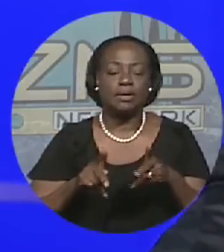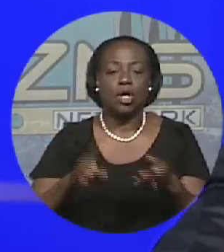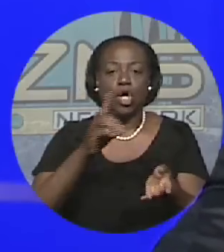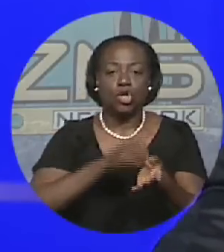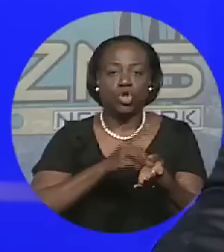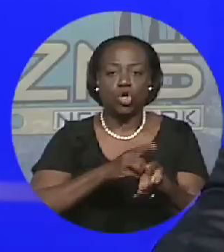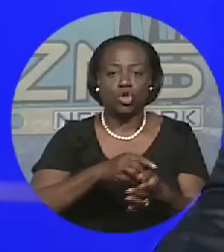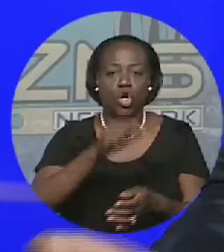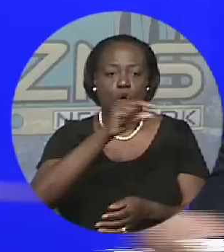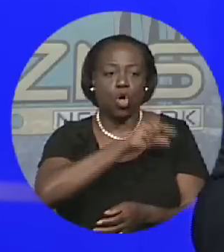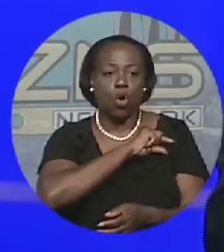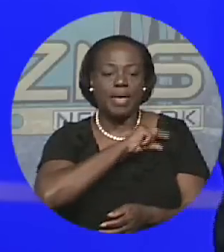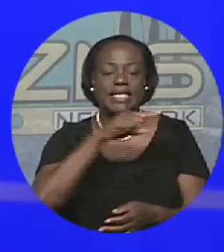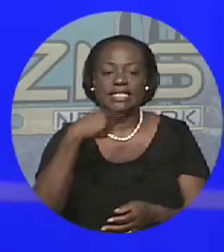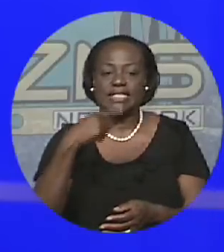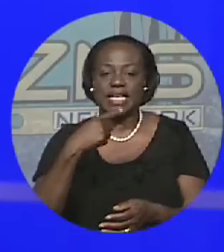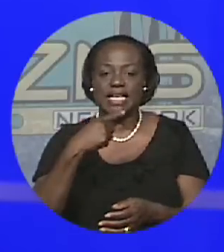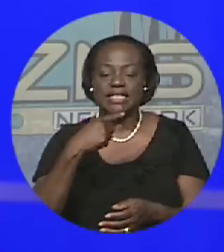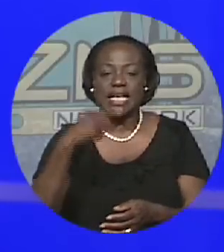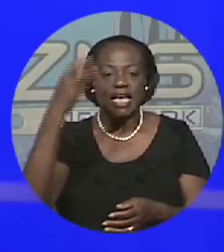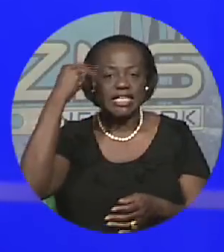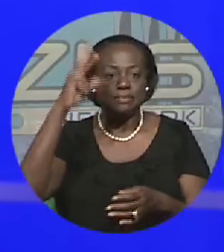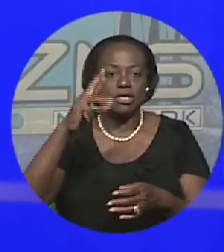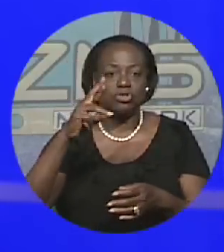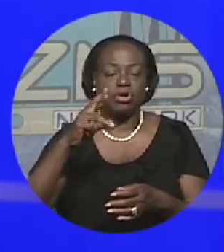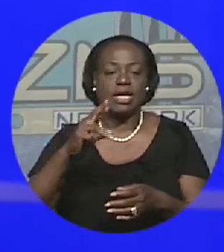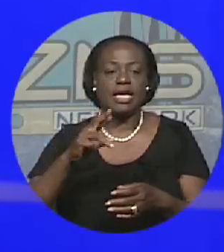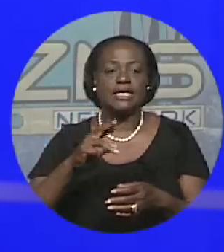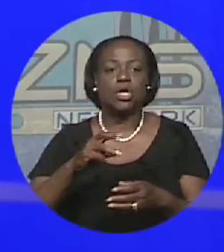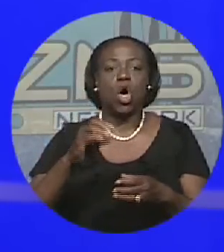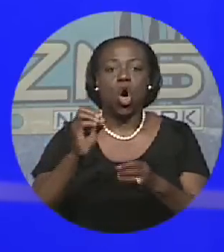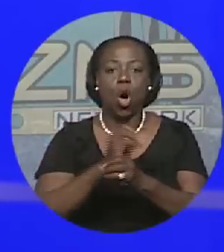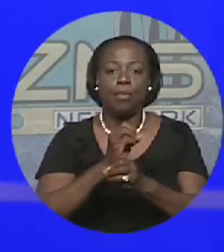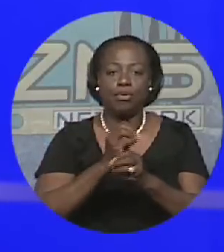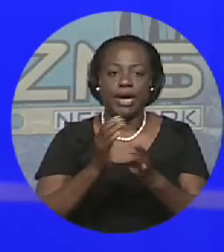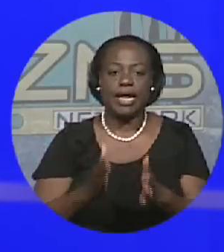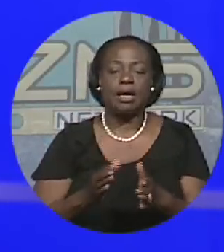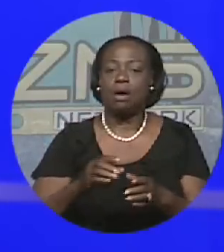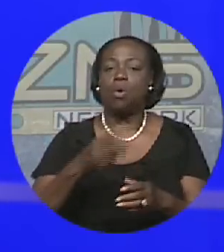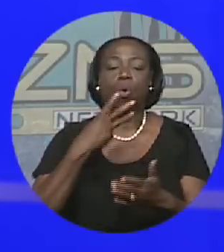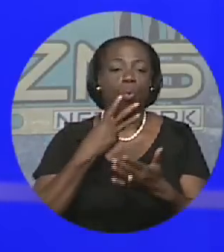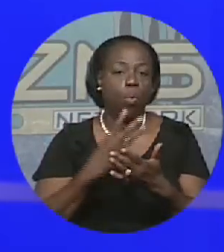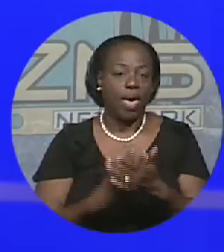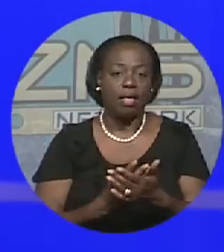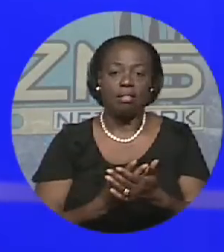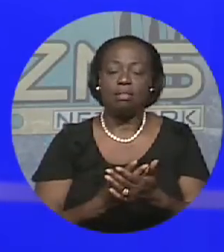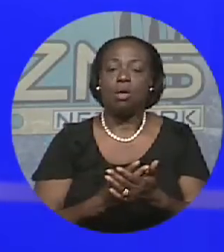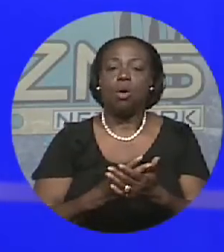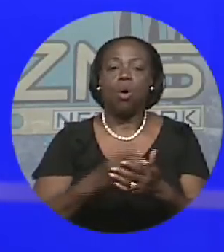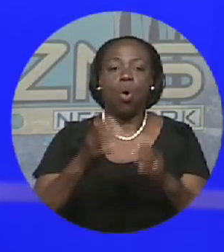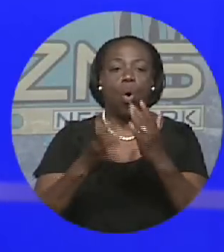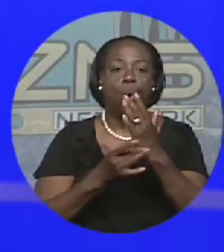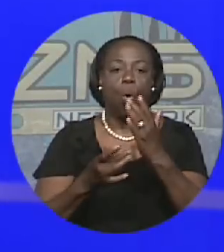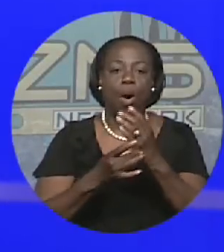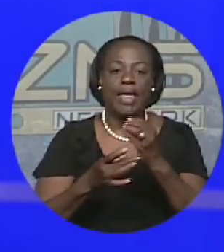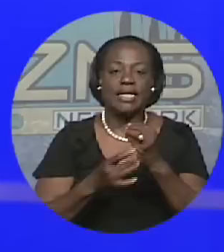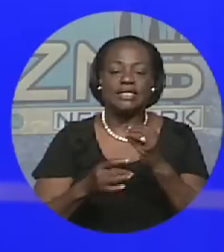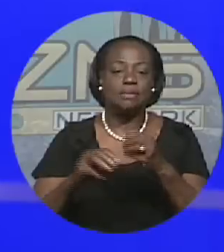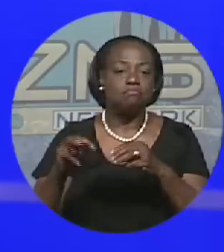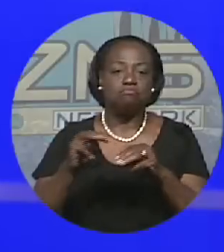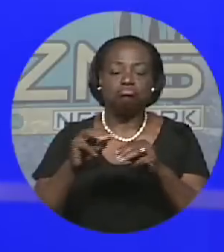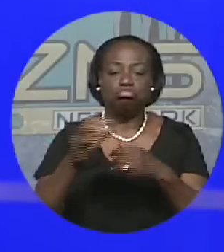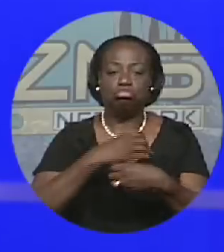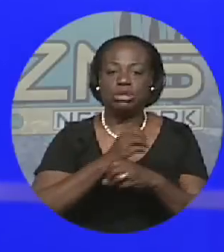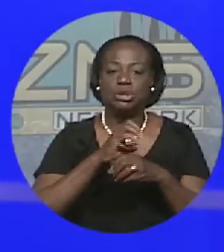that his ministry is operating a well-oiled machine, so much so that there hasn't been one case of dengue or